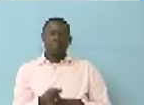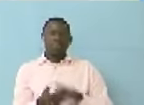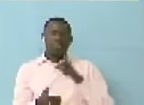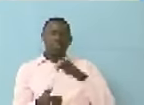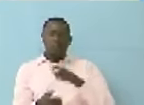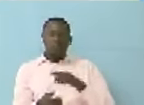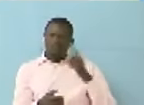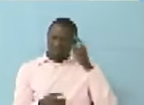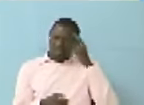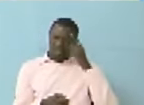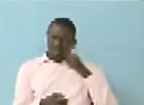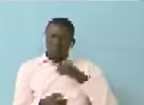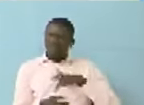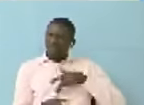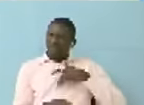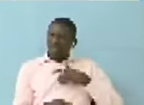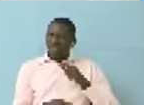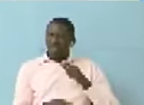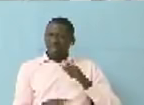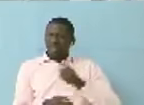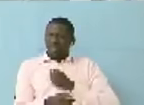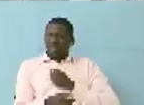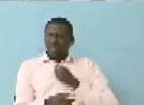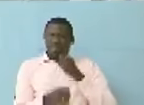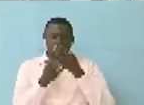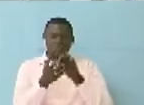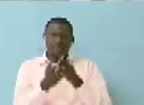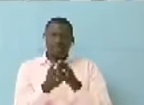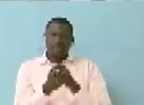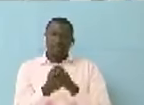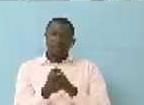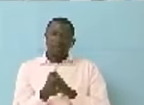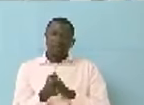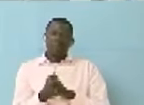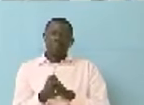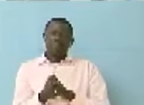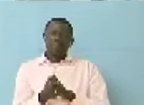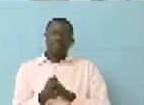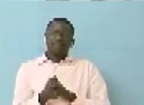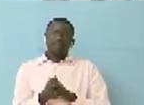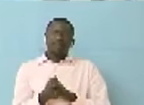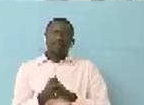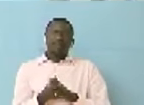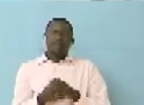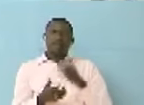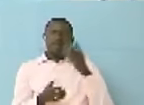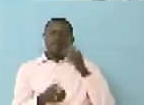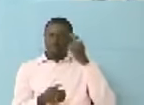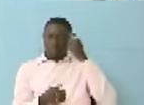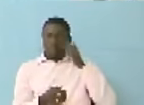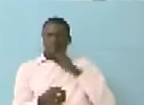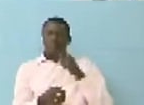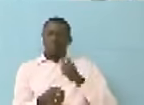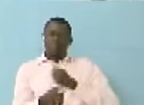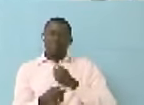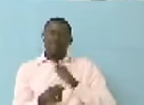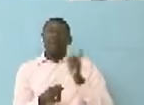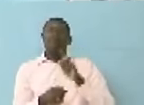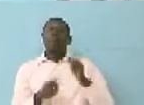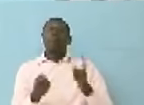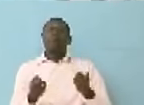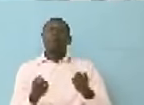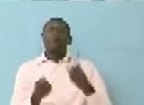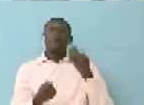ultimately responsible for what happened at the panel. I think you have to withdraw that word. Afraid of what? If I was afraid, then say I wouldn't it. Be sitting here. But say